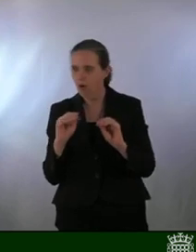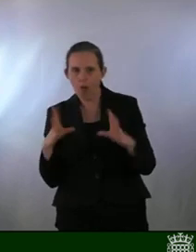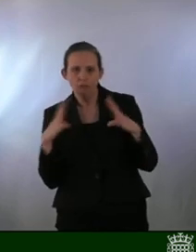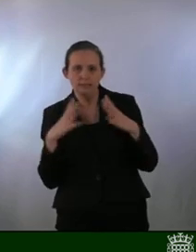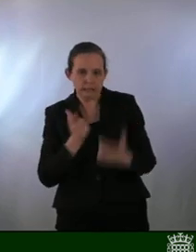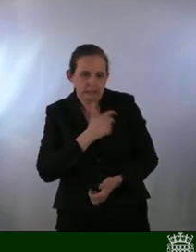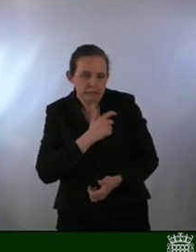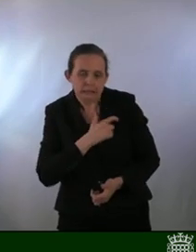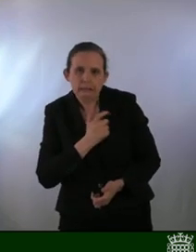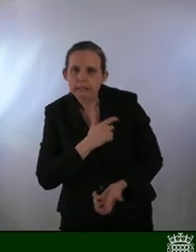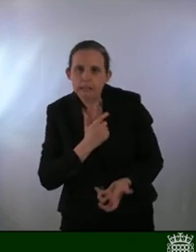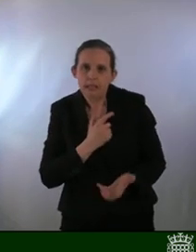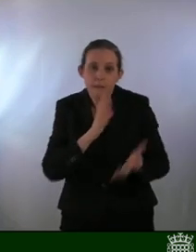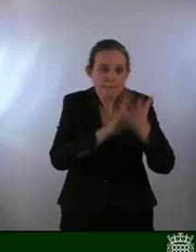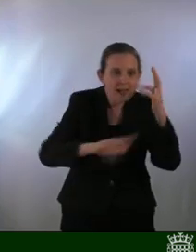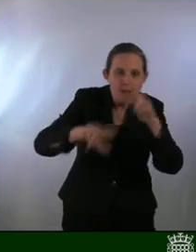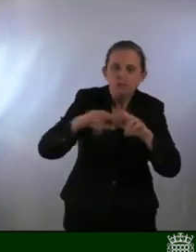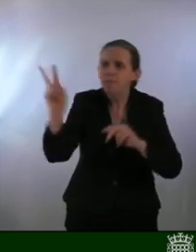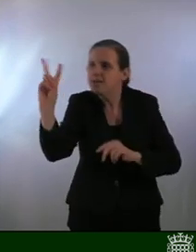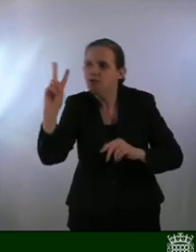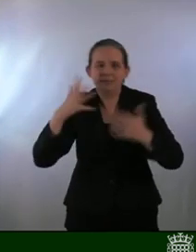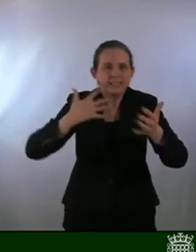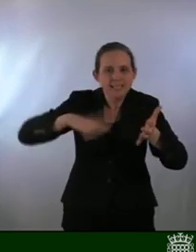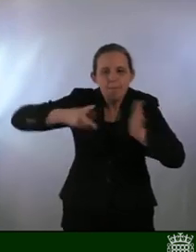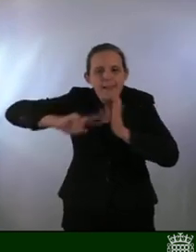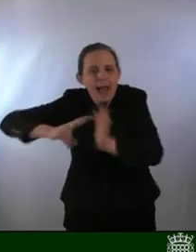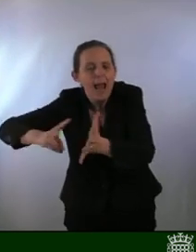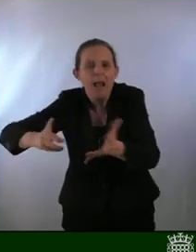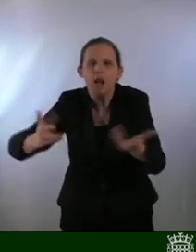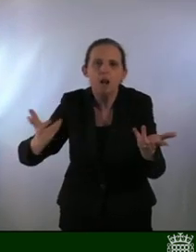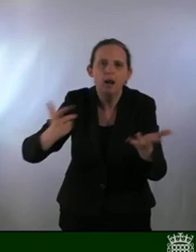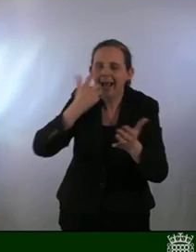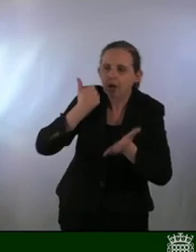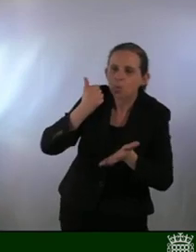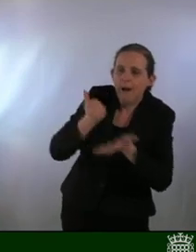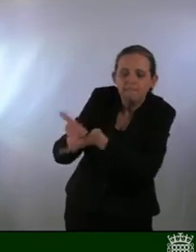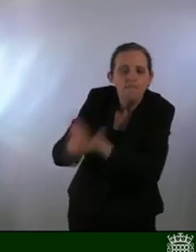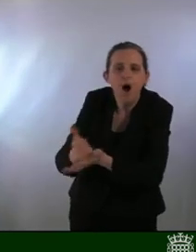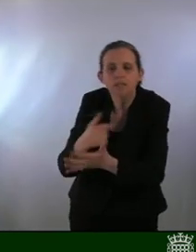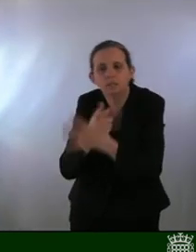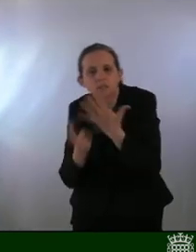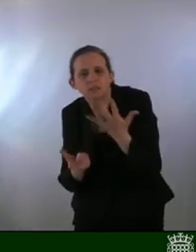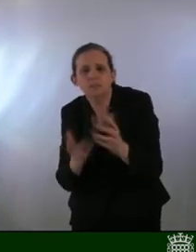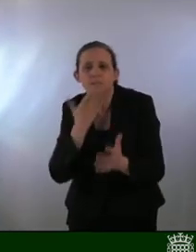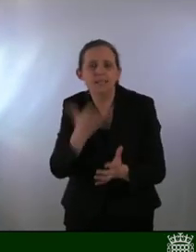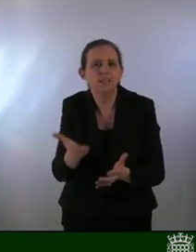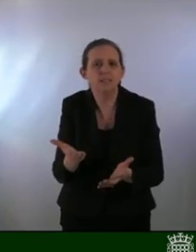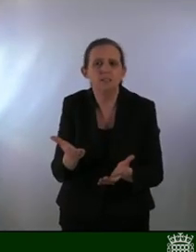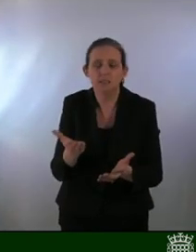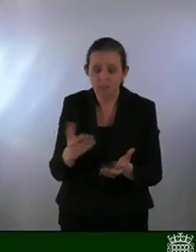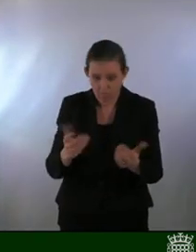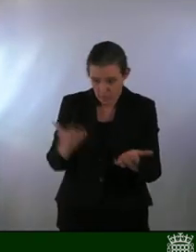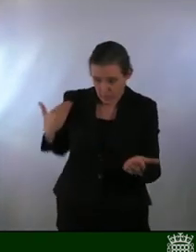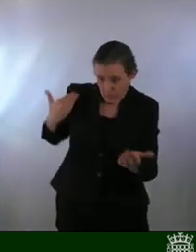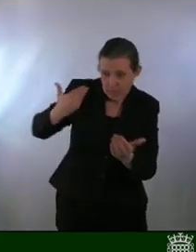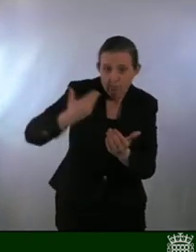plan. Can he offer parents some advice who will be worried tonight? Throughout this outbreak, we have been